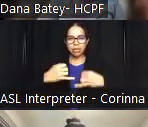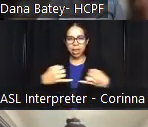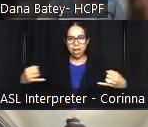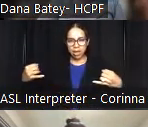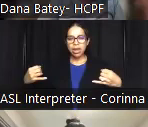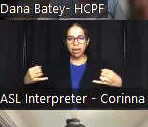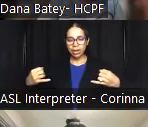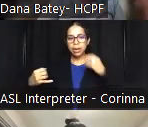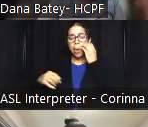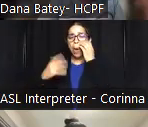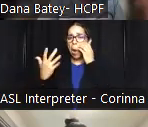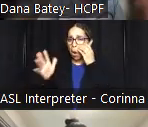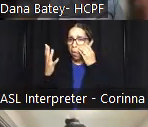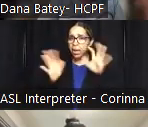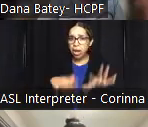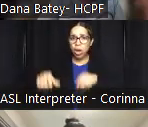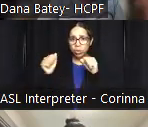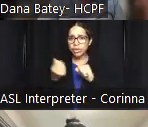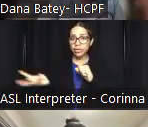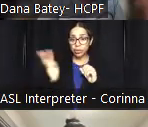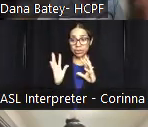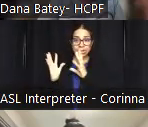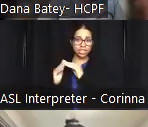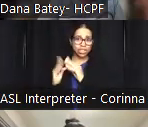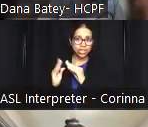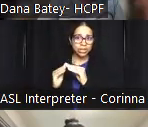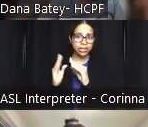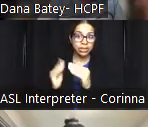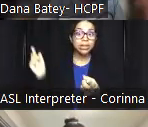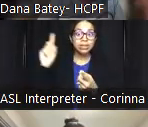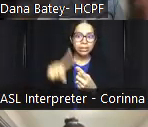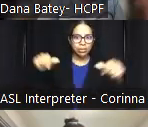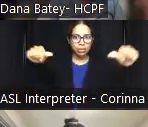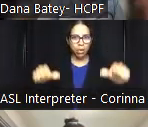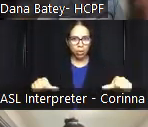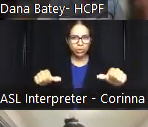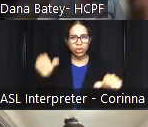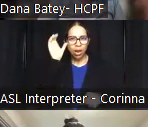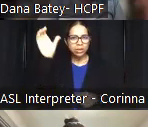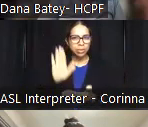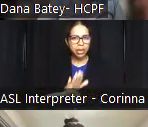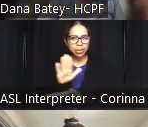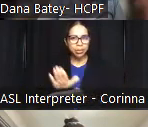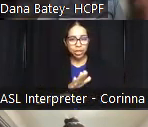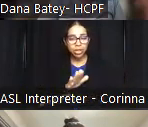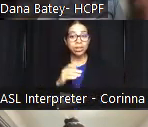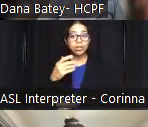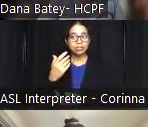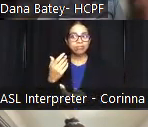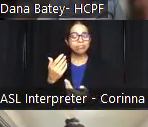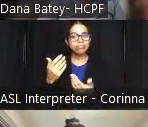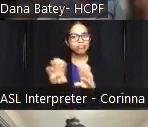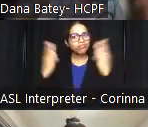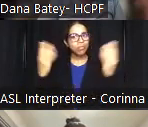few stakeholder sessions leading up to posting our concept paper, and just recently to get feedback on our concept